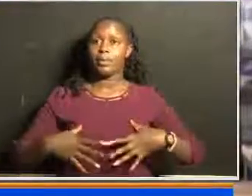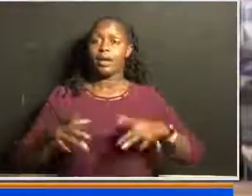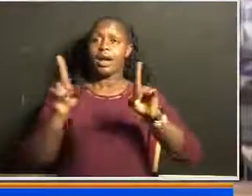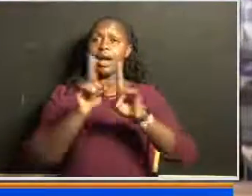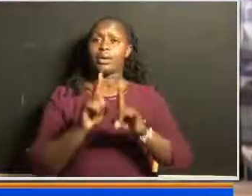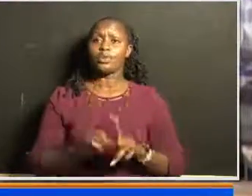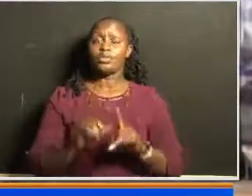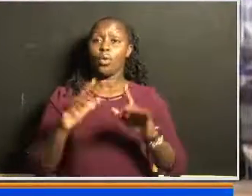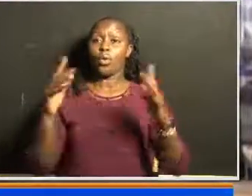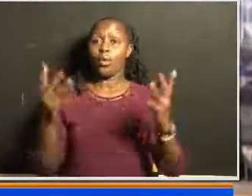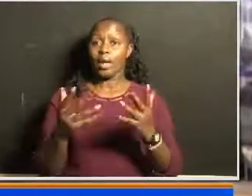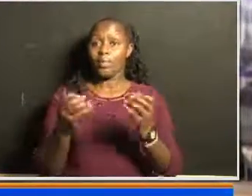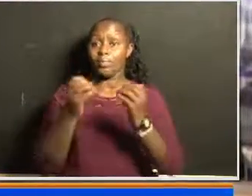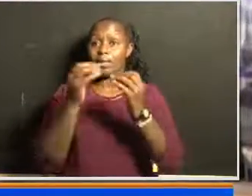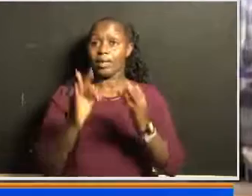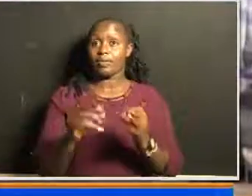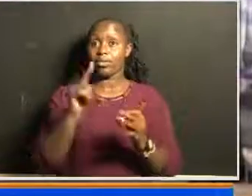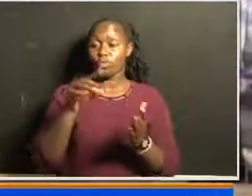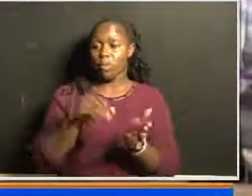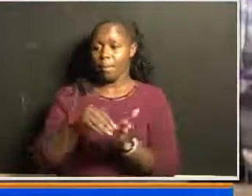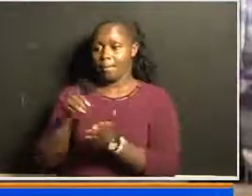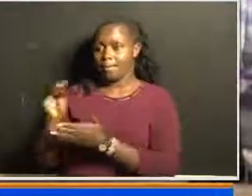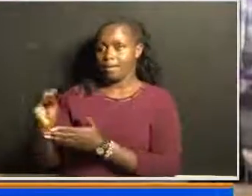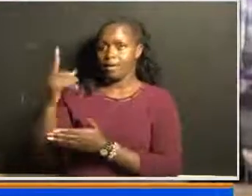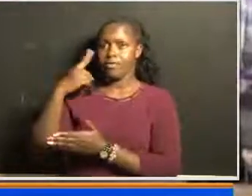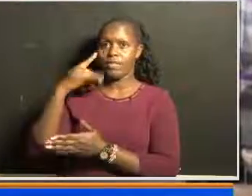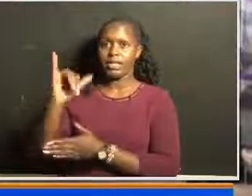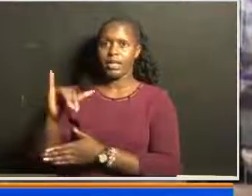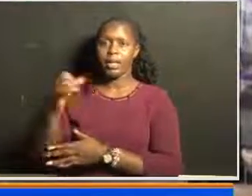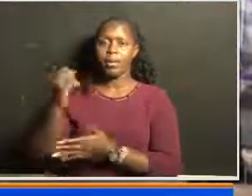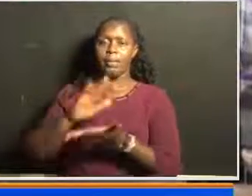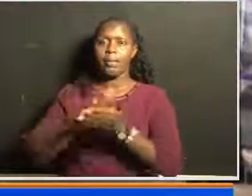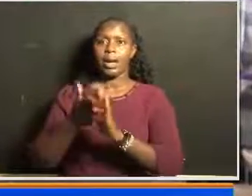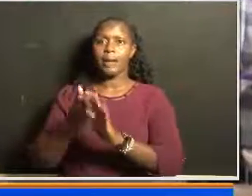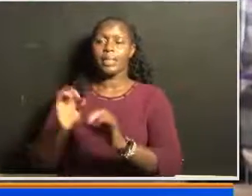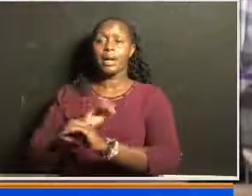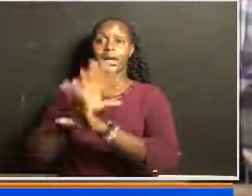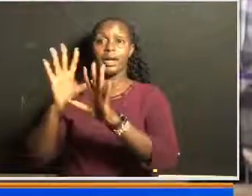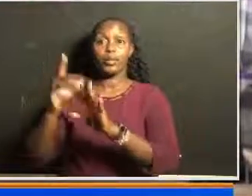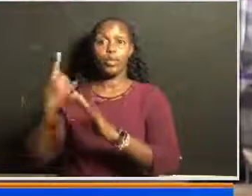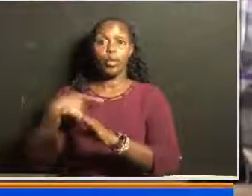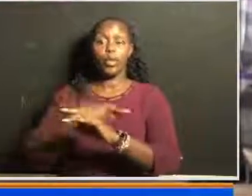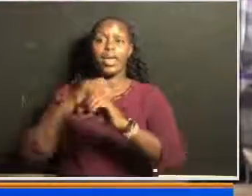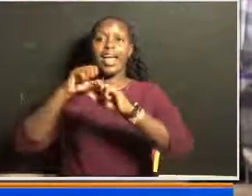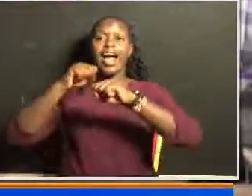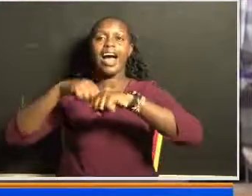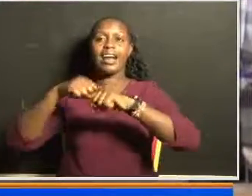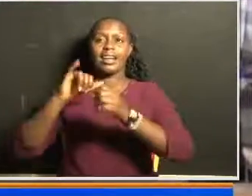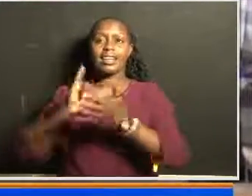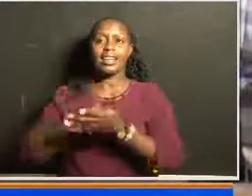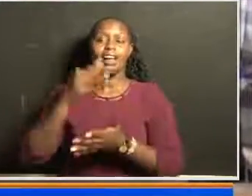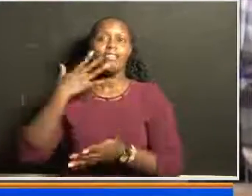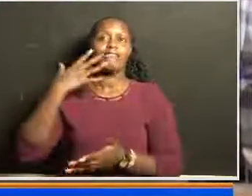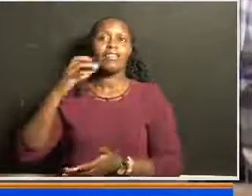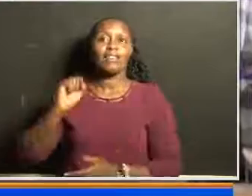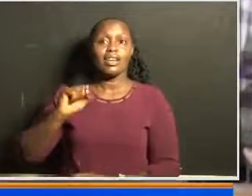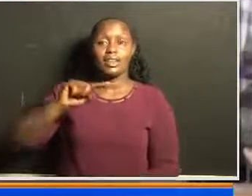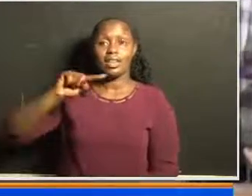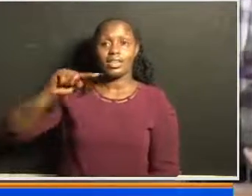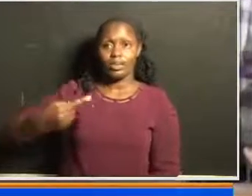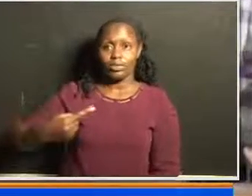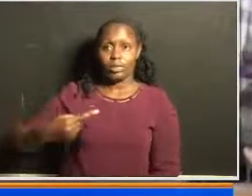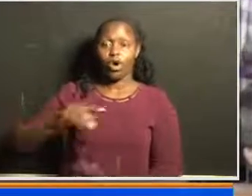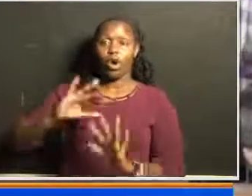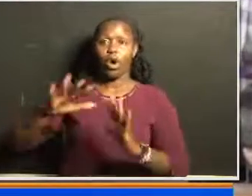whereby if you are paying for that, so that it is clear, if I'm paying you, we agreed from the word go, it is 500,000 or